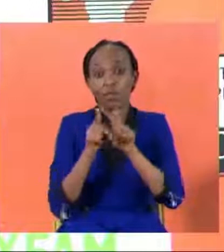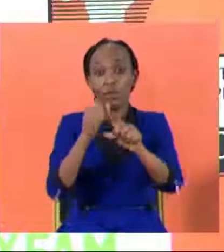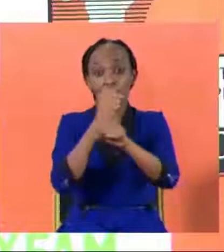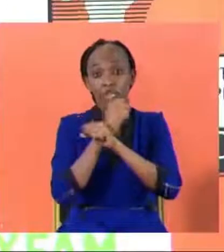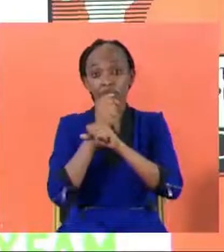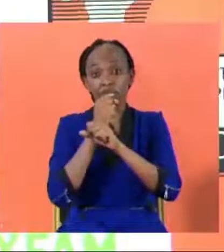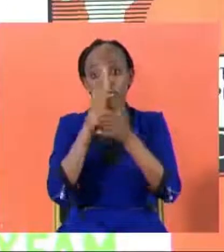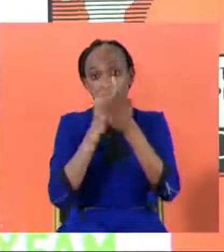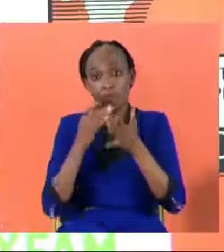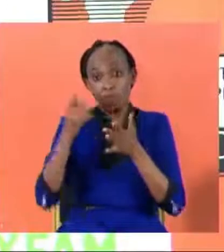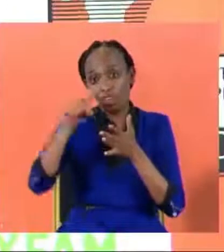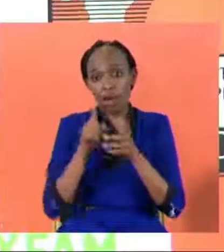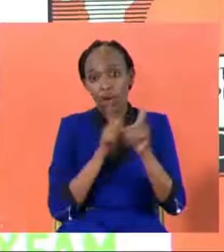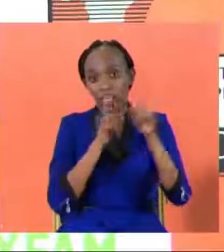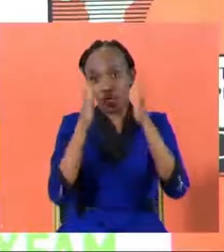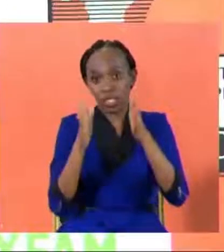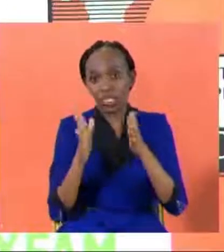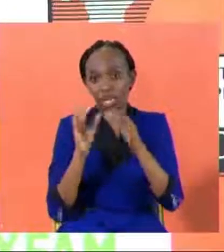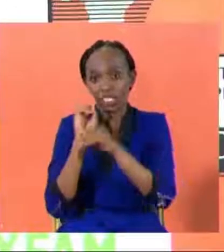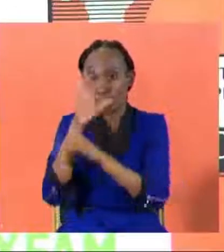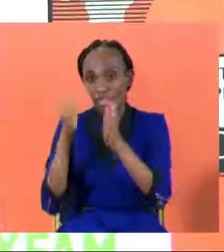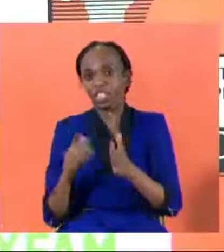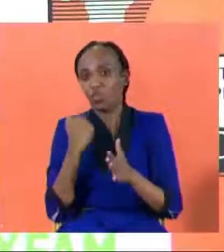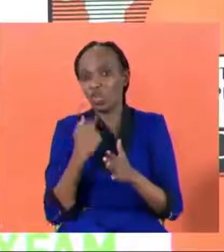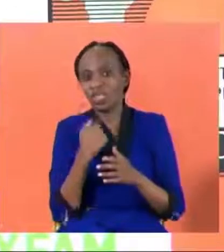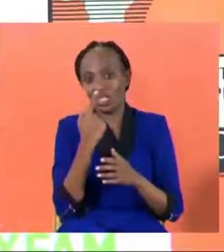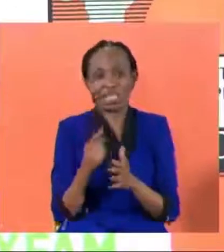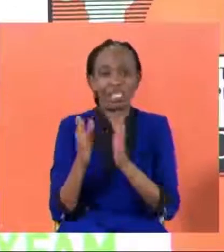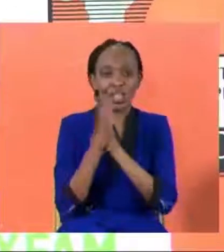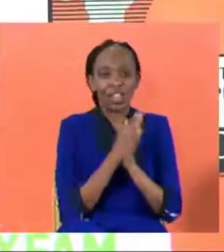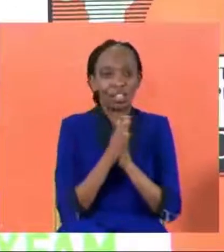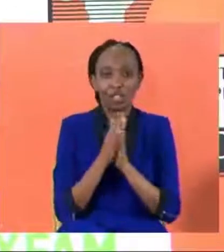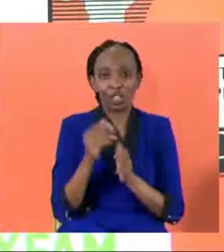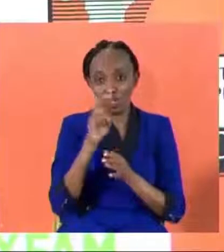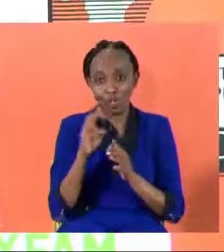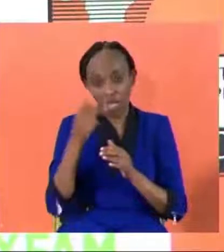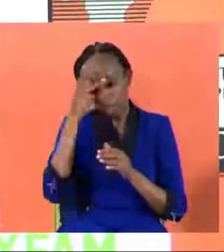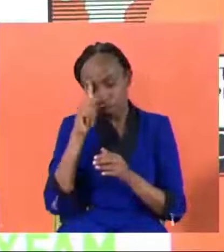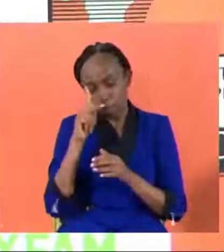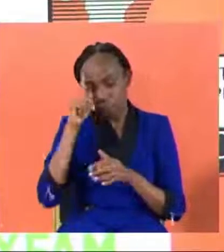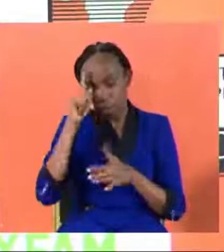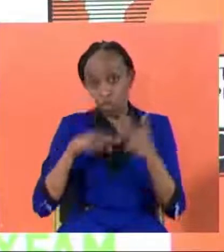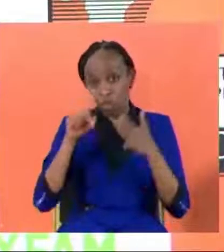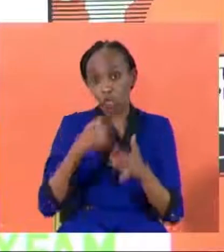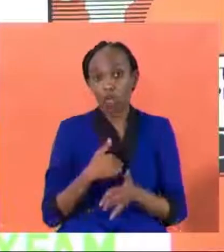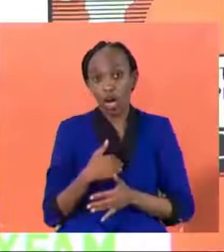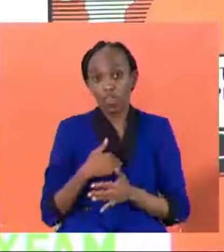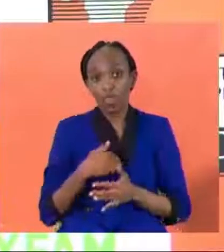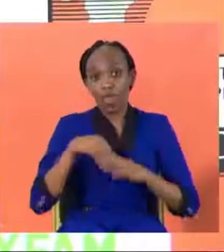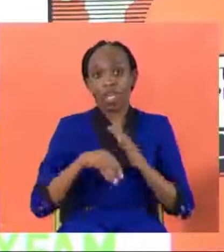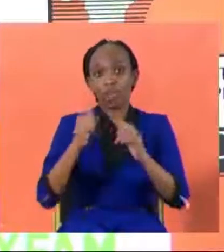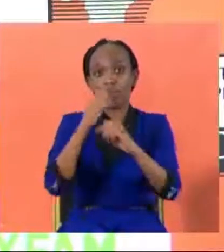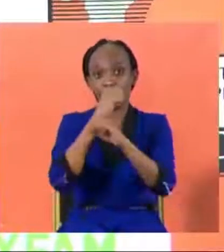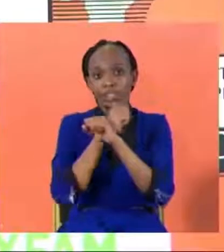our journalists that are telling these stories. So it's looking at the policies. What do you have in terms of